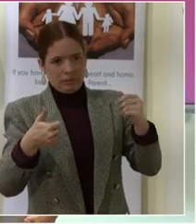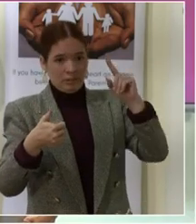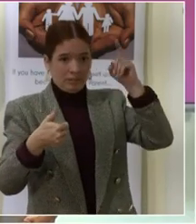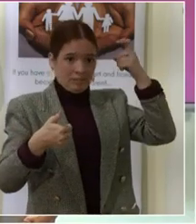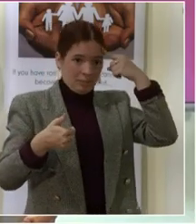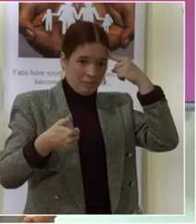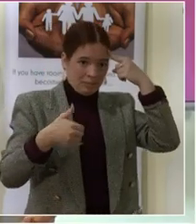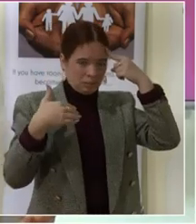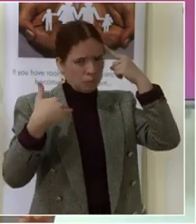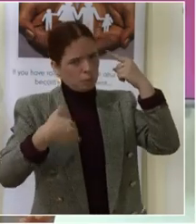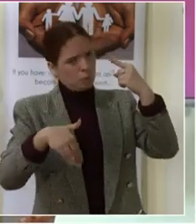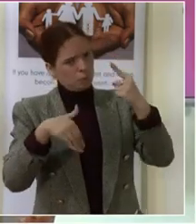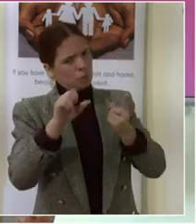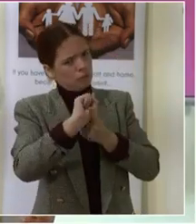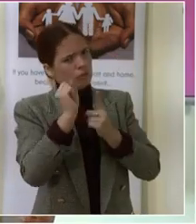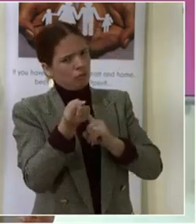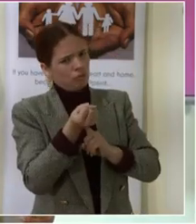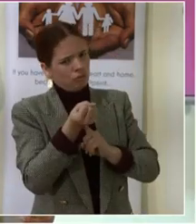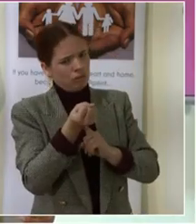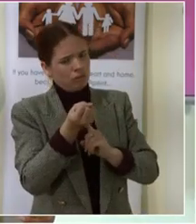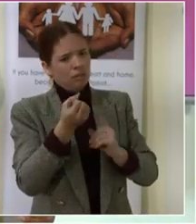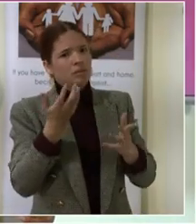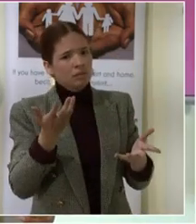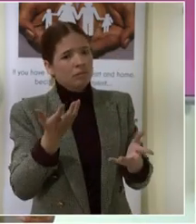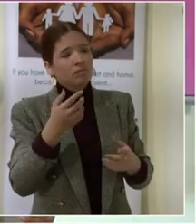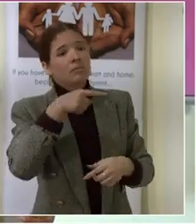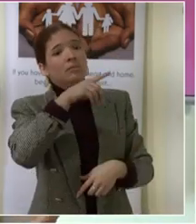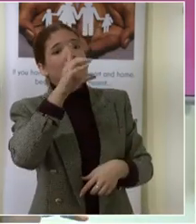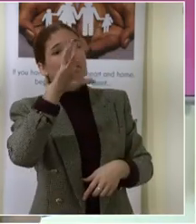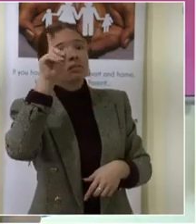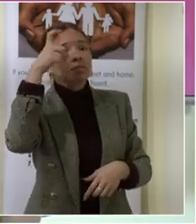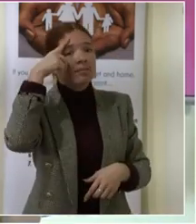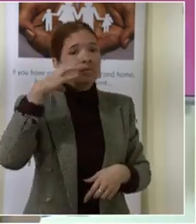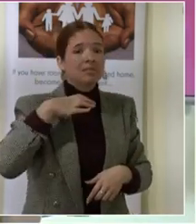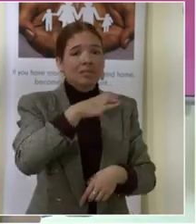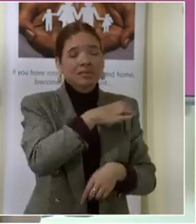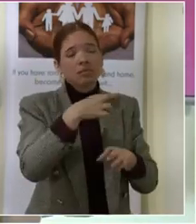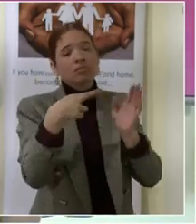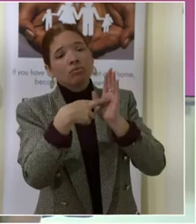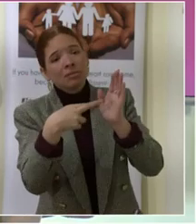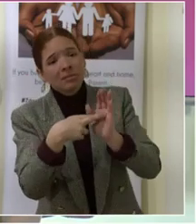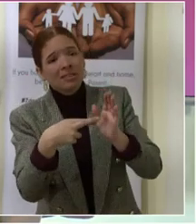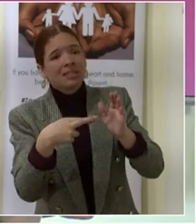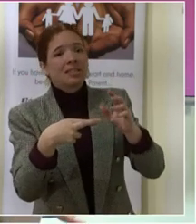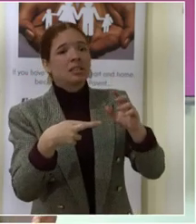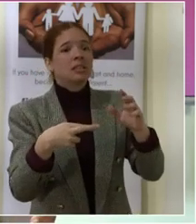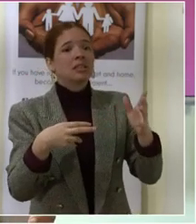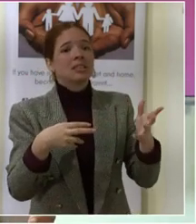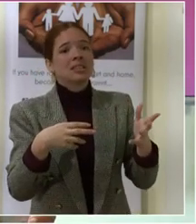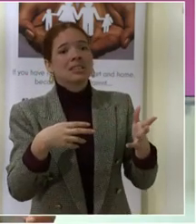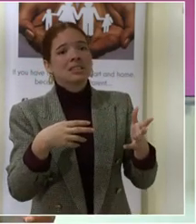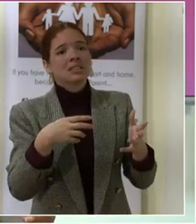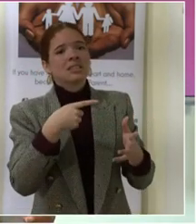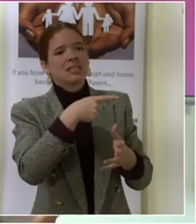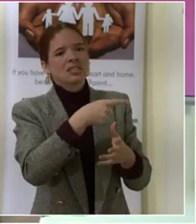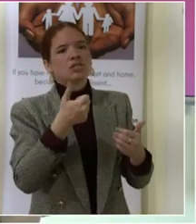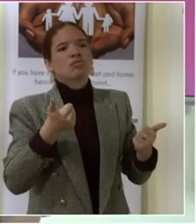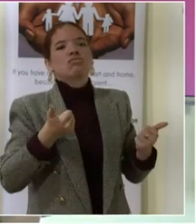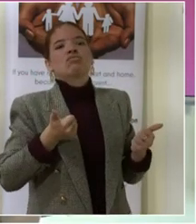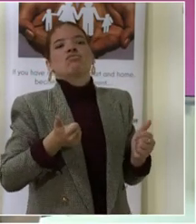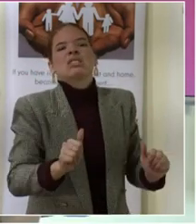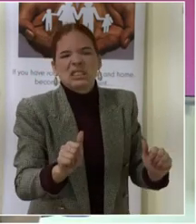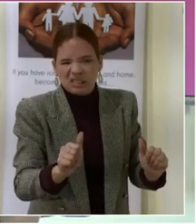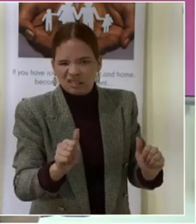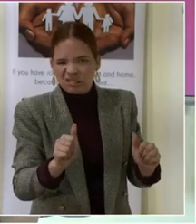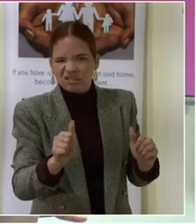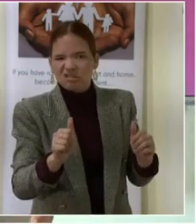a Congress, especially a House of Representatives, who is very aggressive towards the district, and I'm